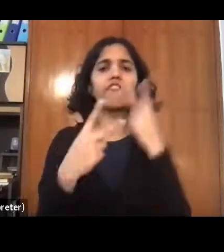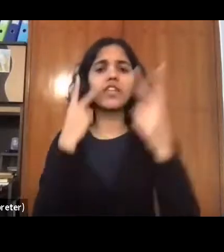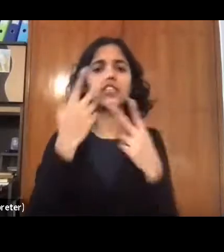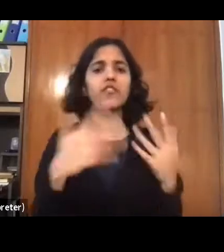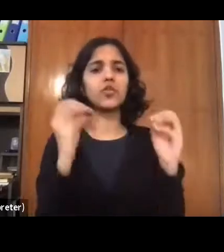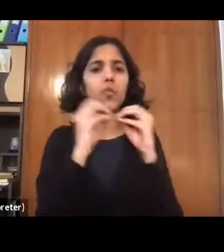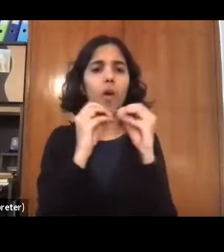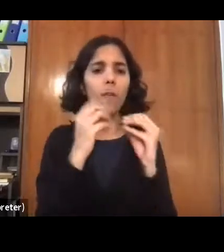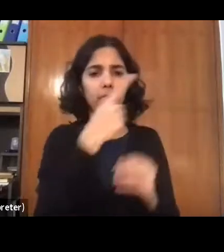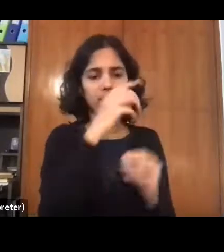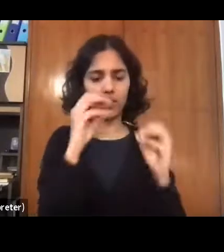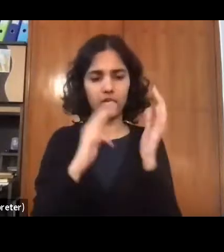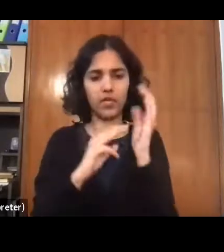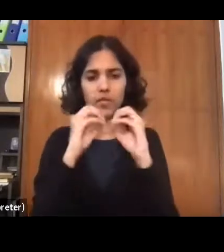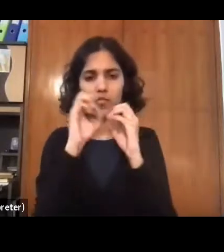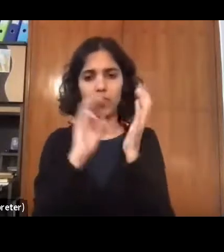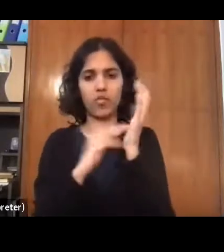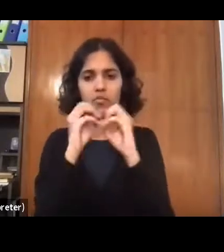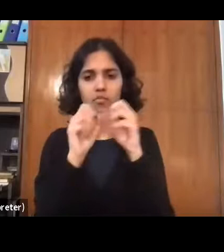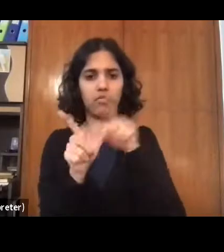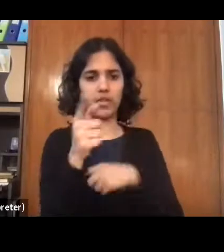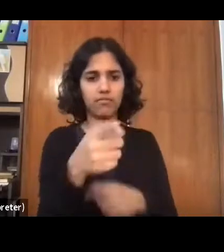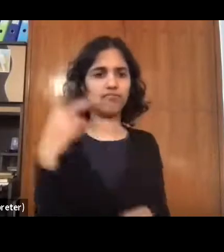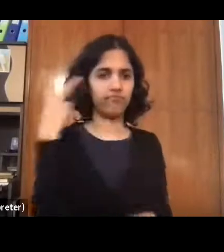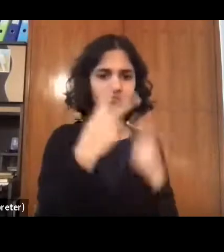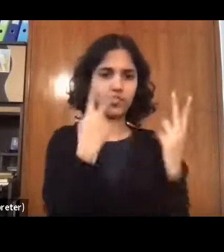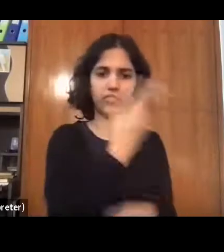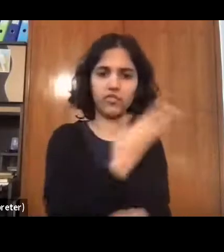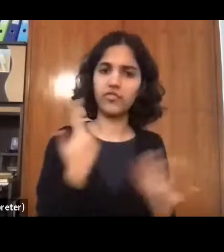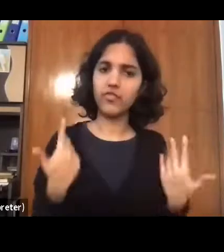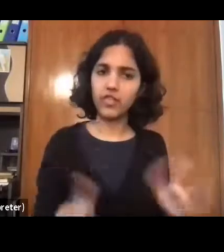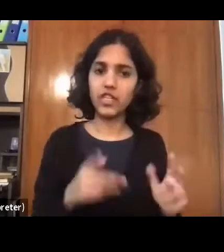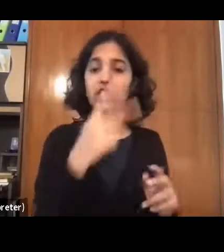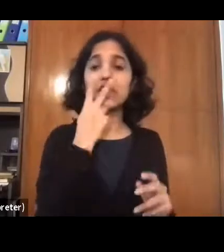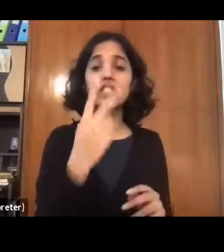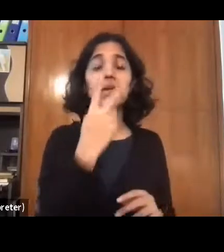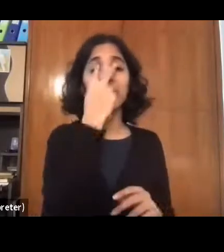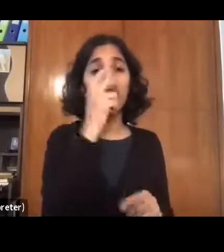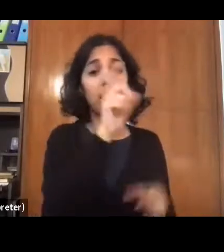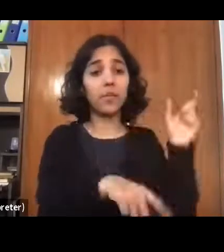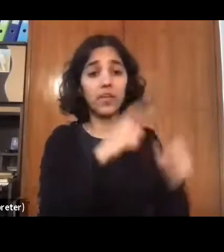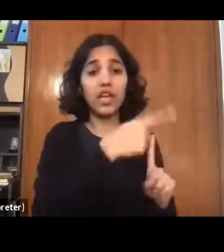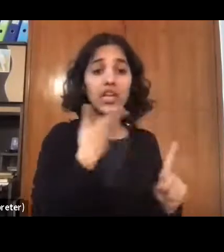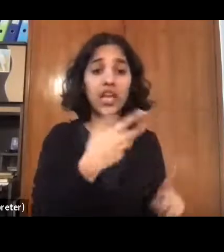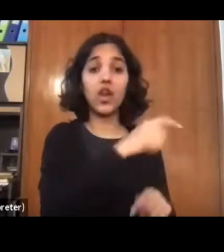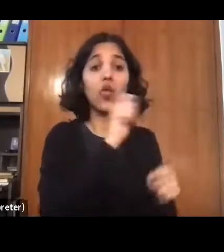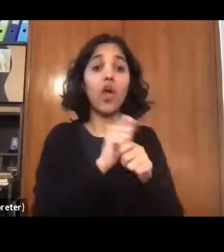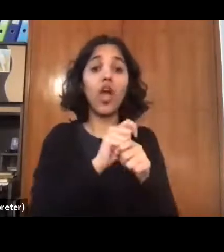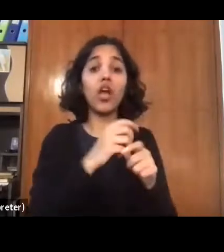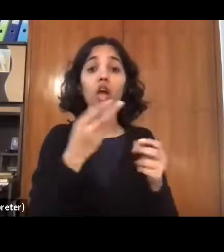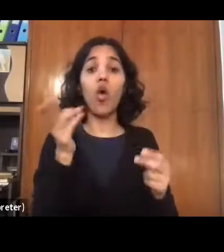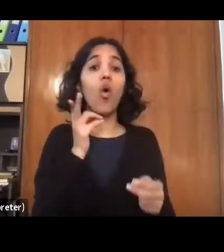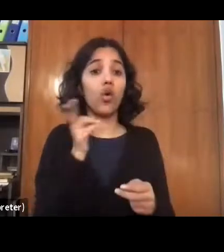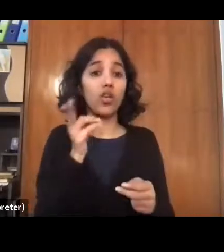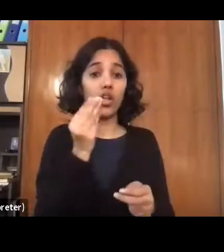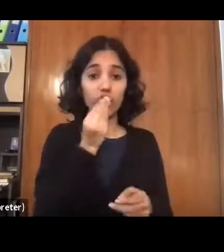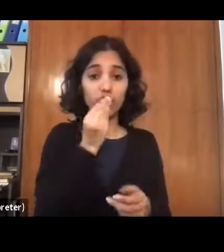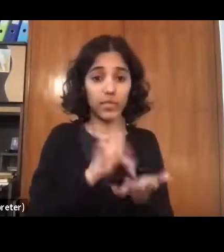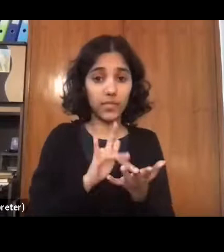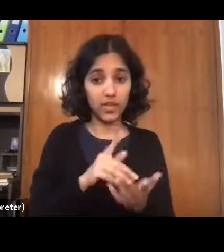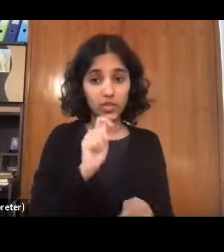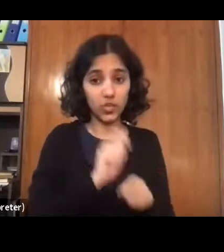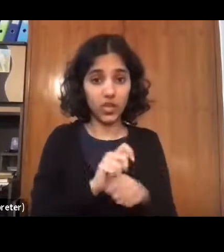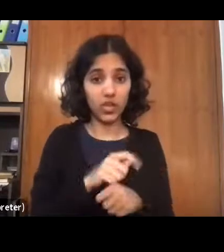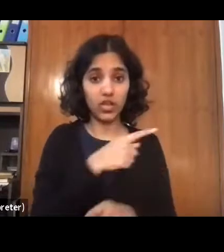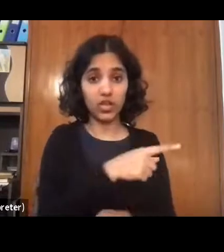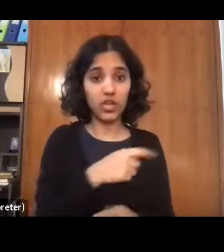I interacted with trainees who were visually challenged, who were working in a restaurant and providing